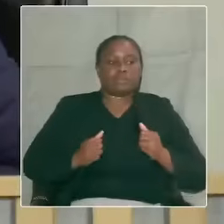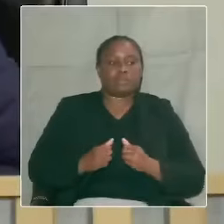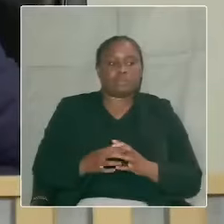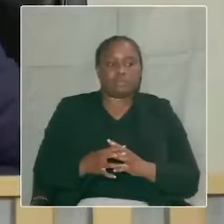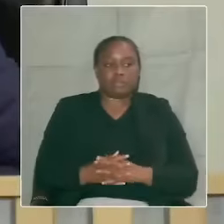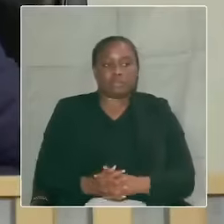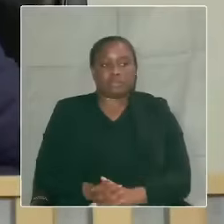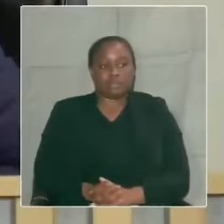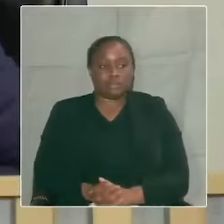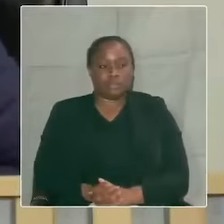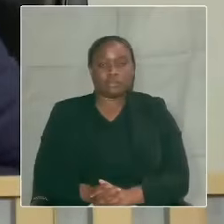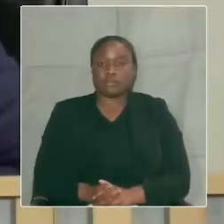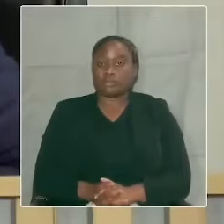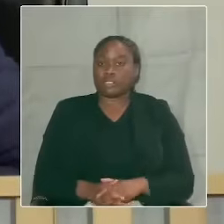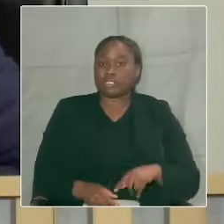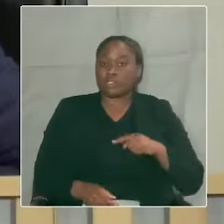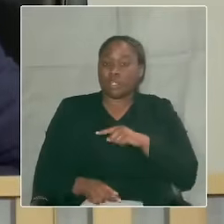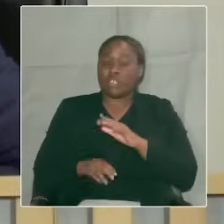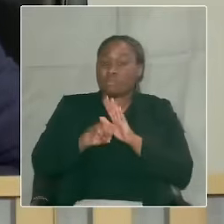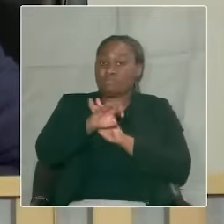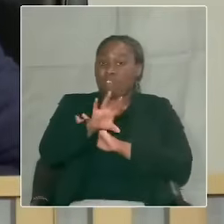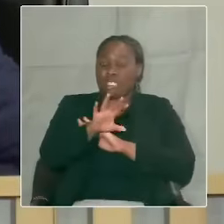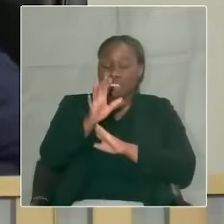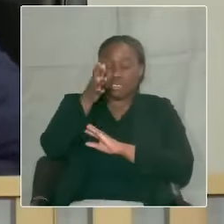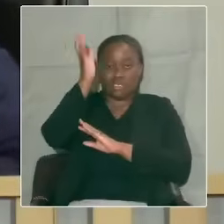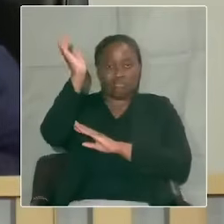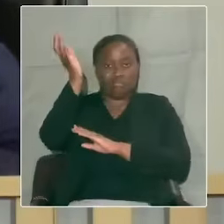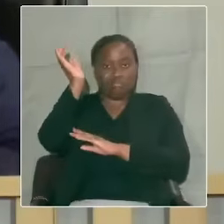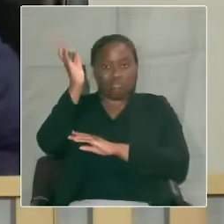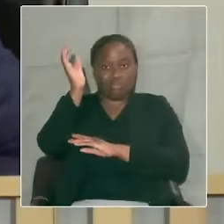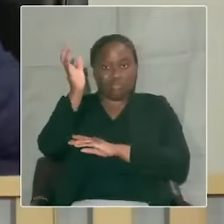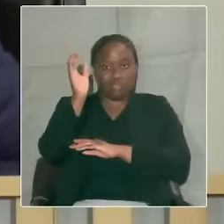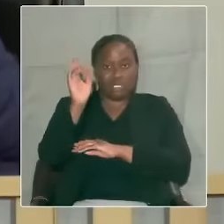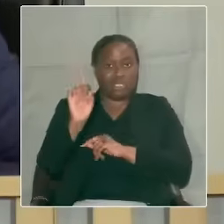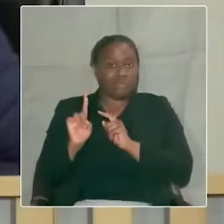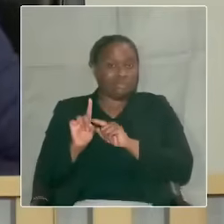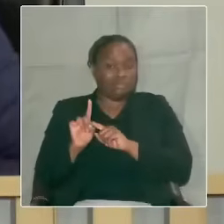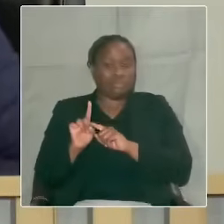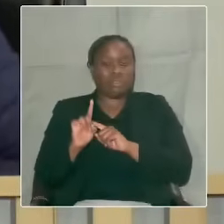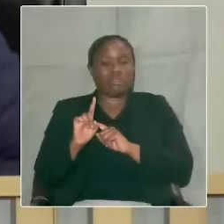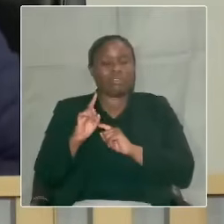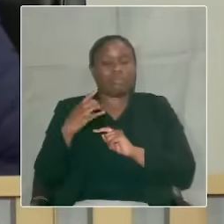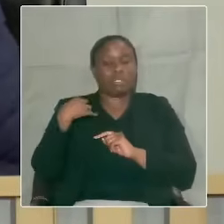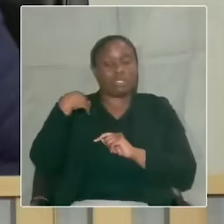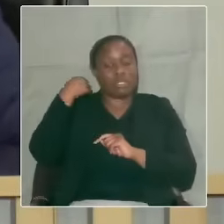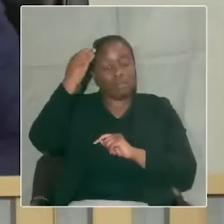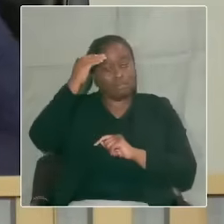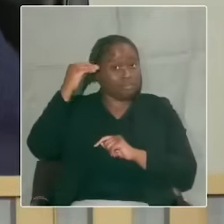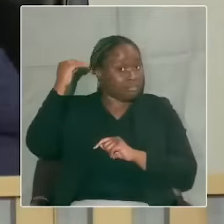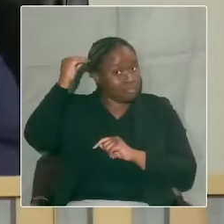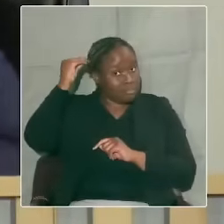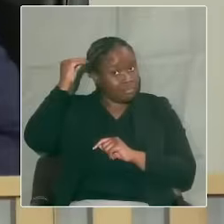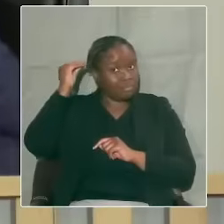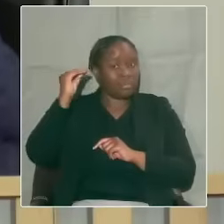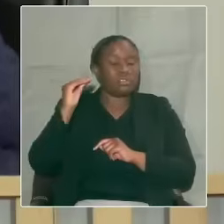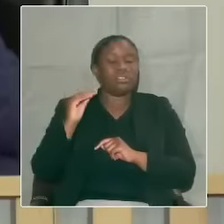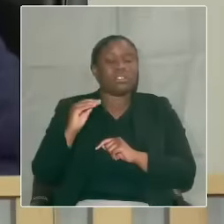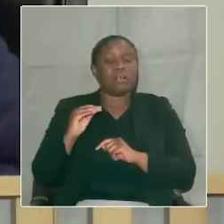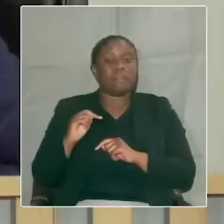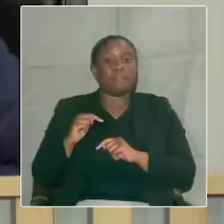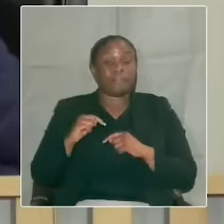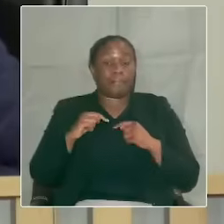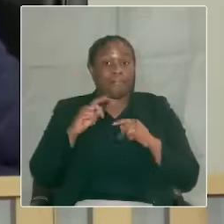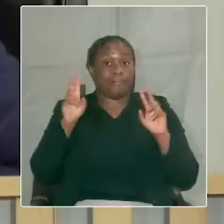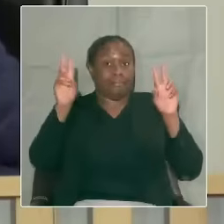In that press briefing, which was hosted by the then Minister, he says, I addressed this media briefing